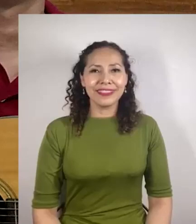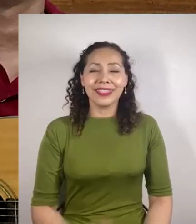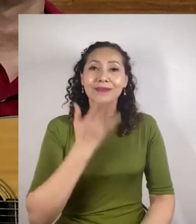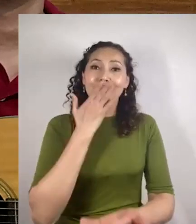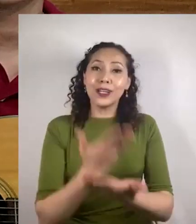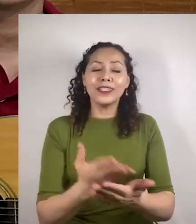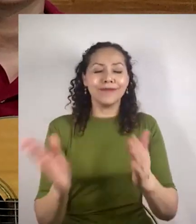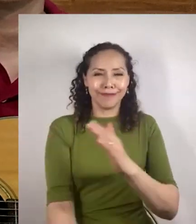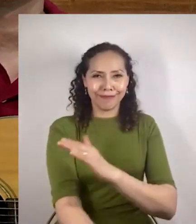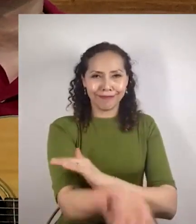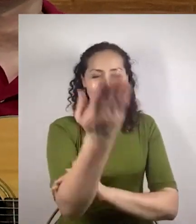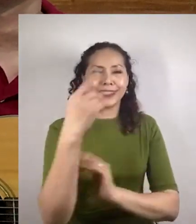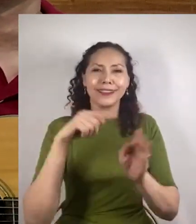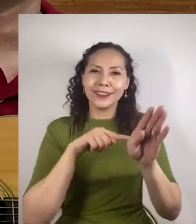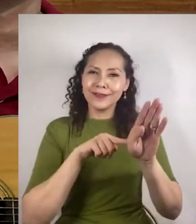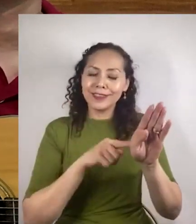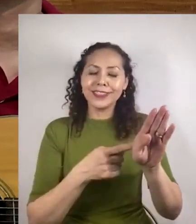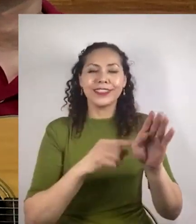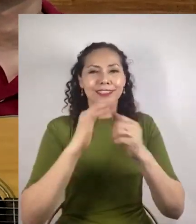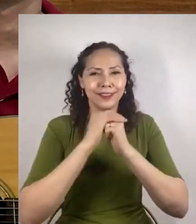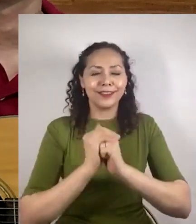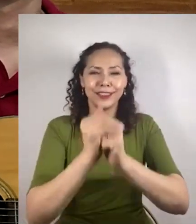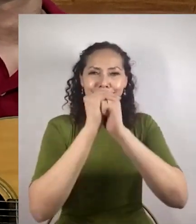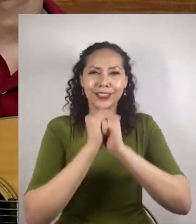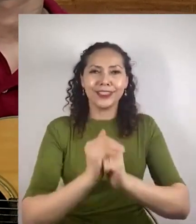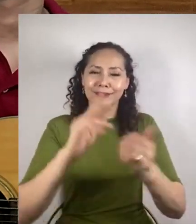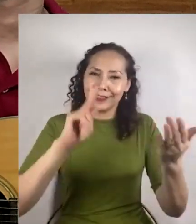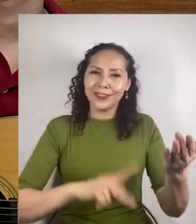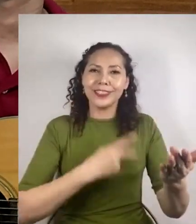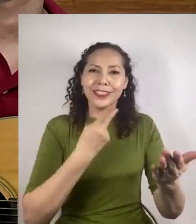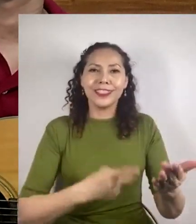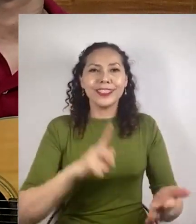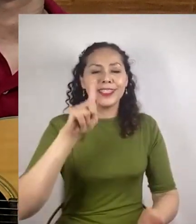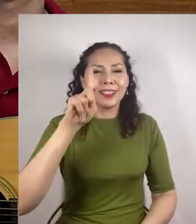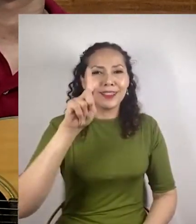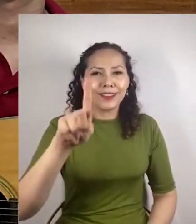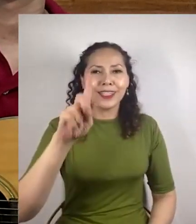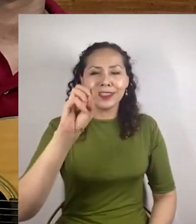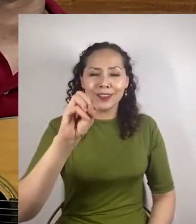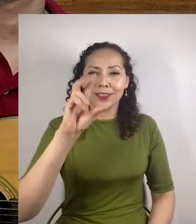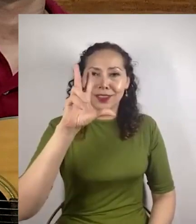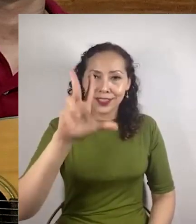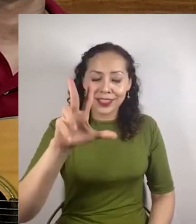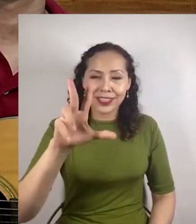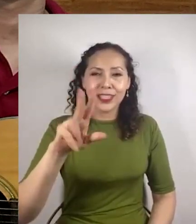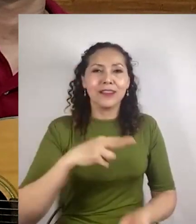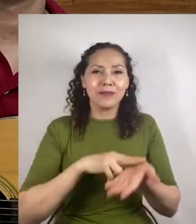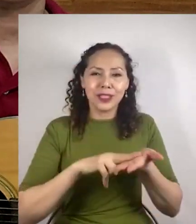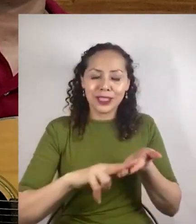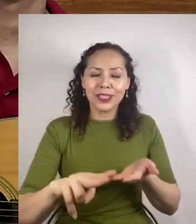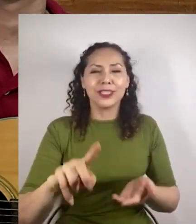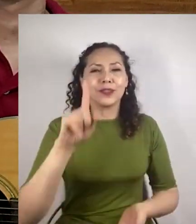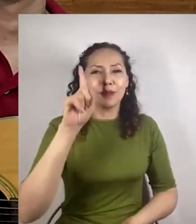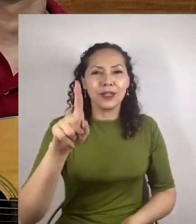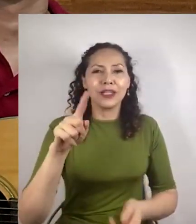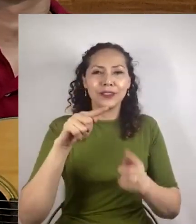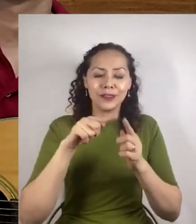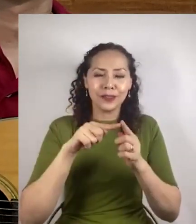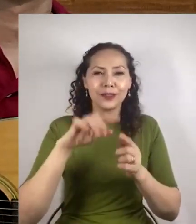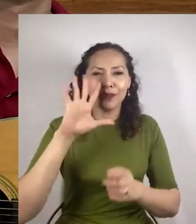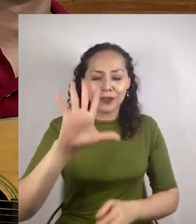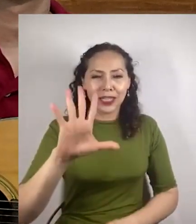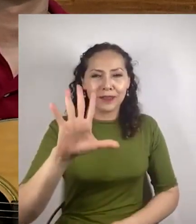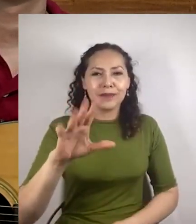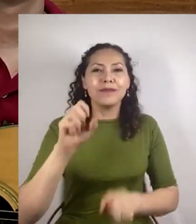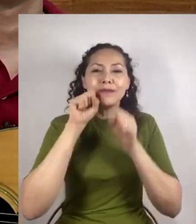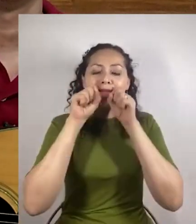Good morning. Let us begin our worship in reading Psalm 103, verses 1 to 5. Bless